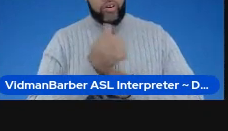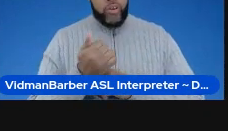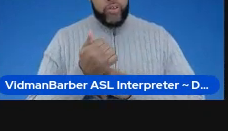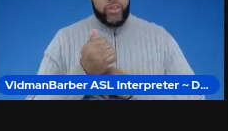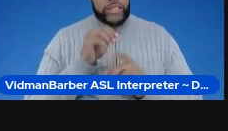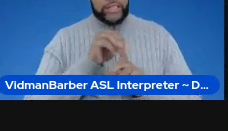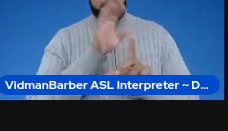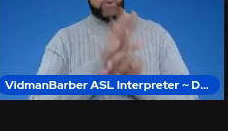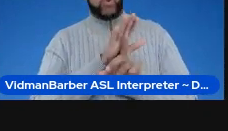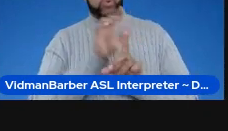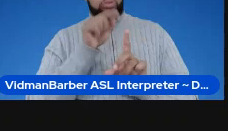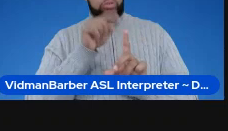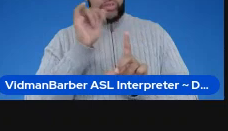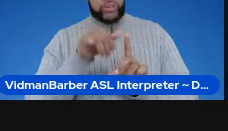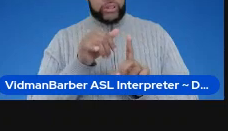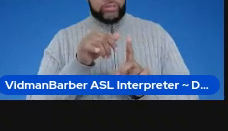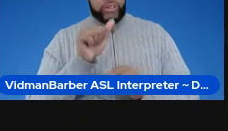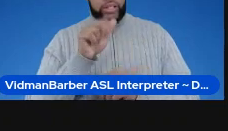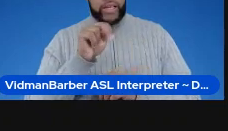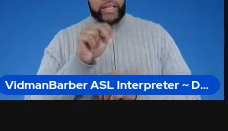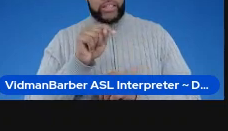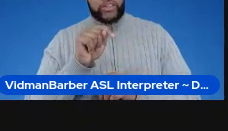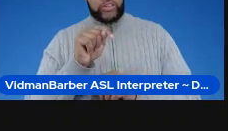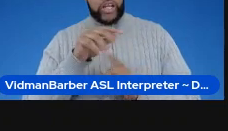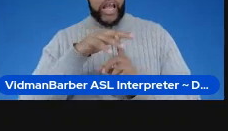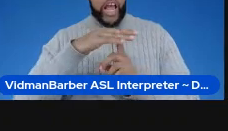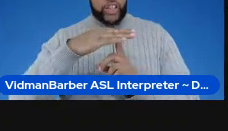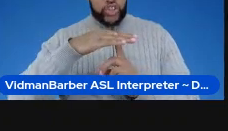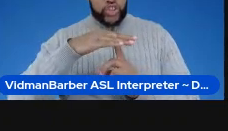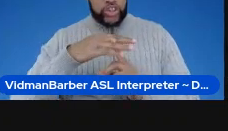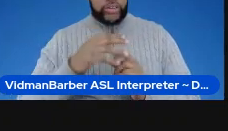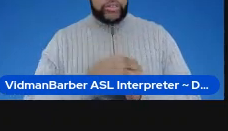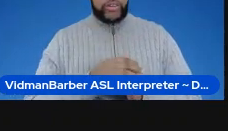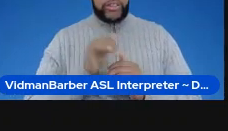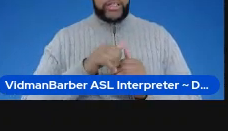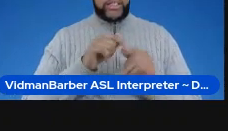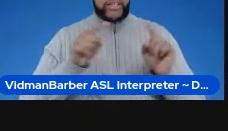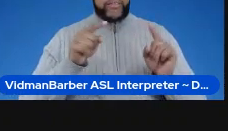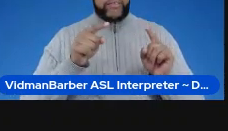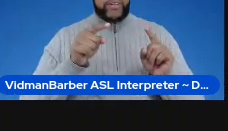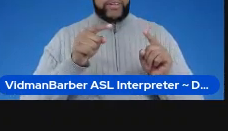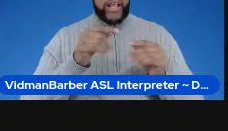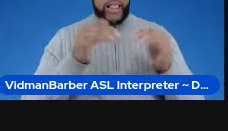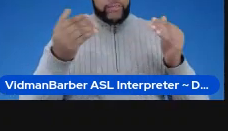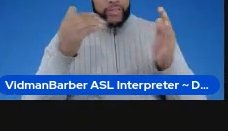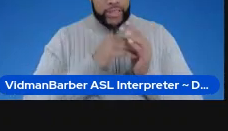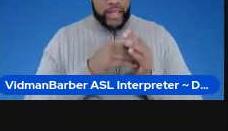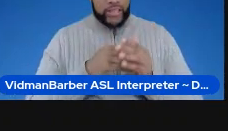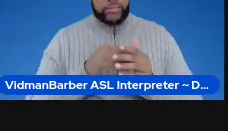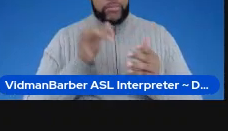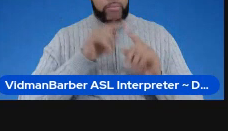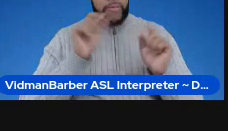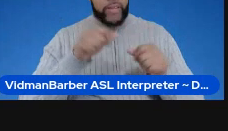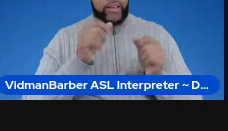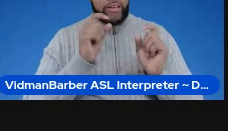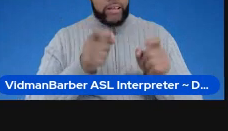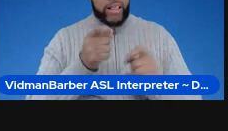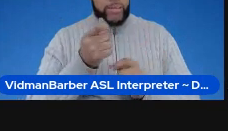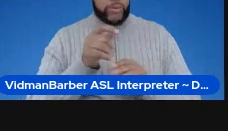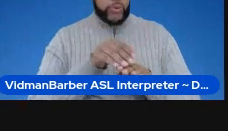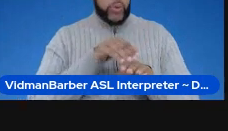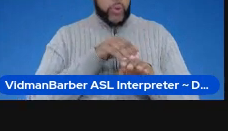exposure to these antigens, you produce antibody levels again, but this can be a bit too